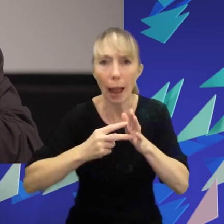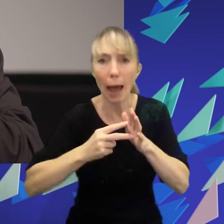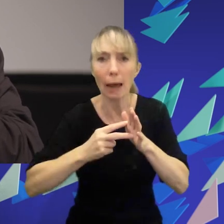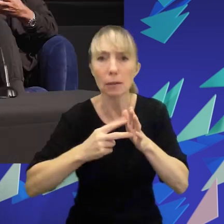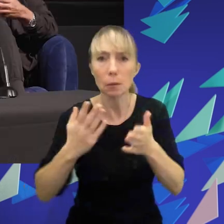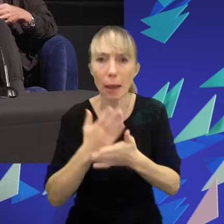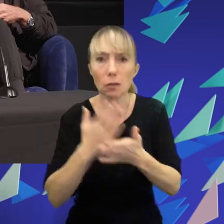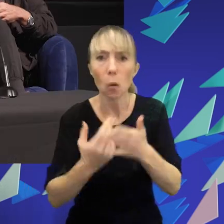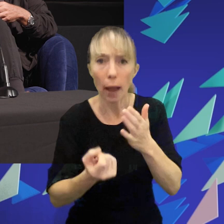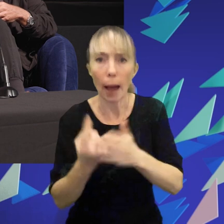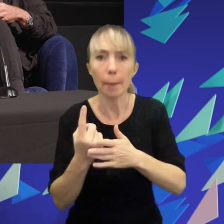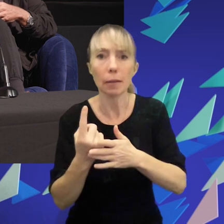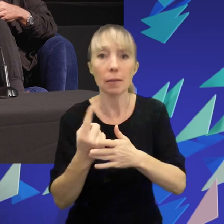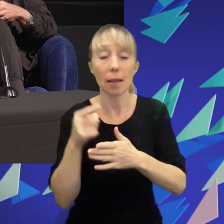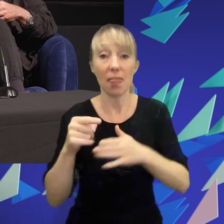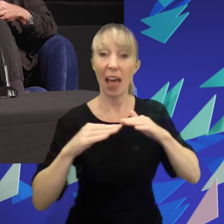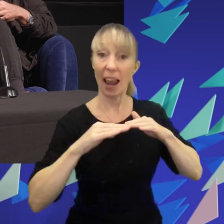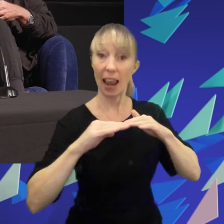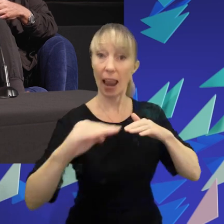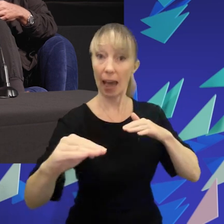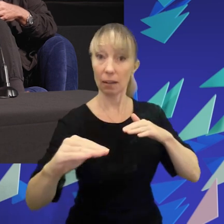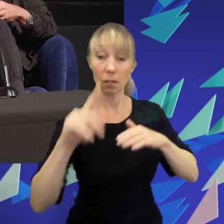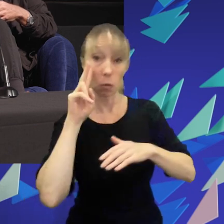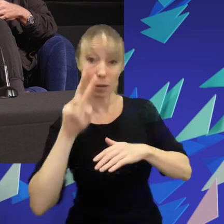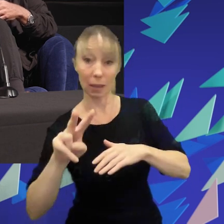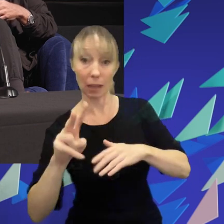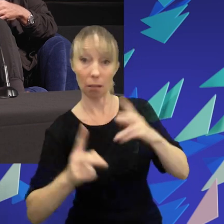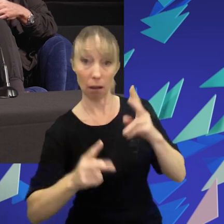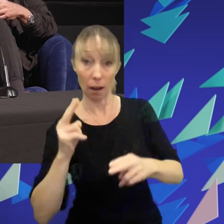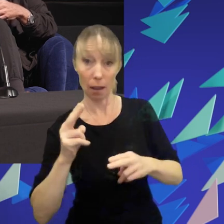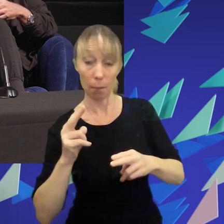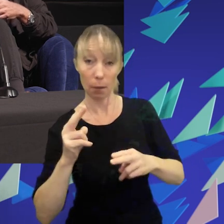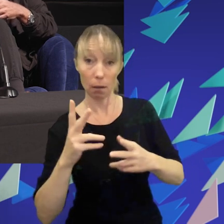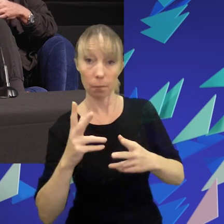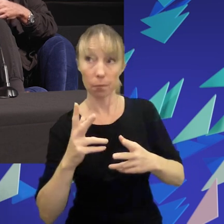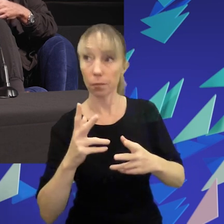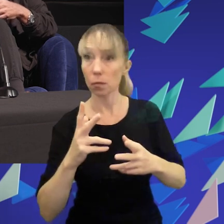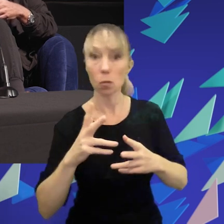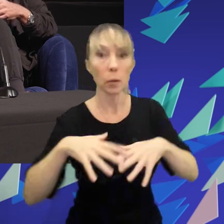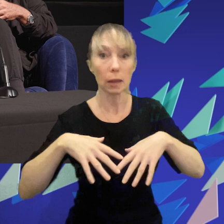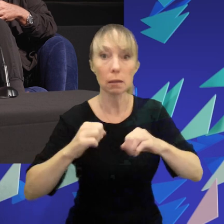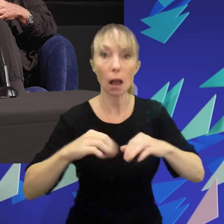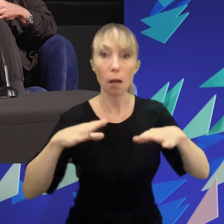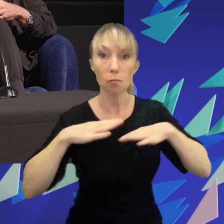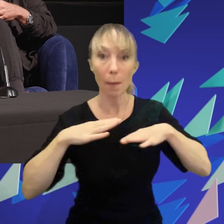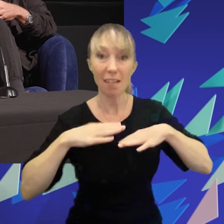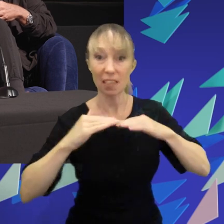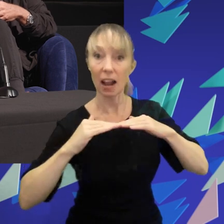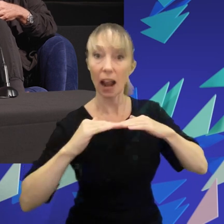happen. That piece of land, for example, that you see there, we have to go. We start preparing